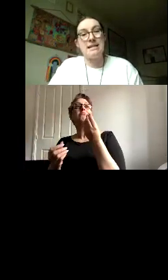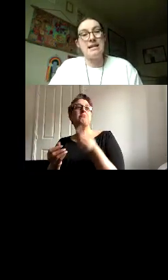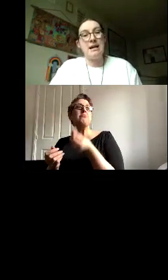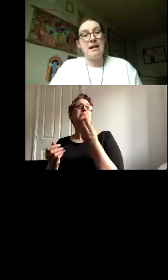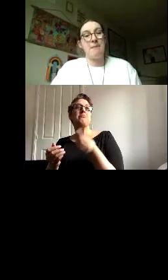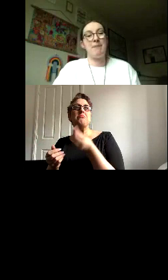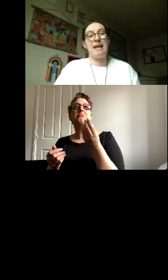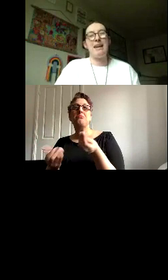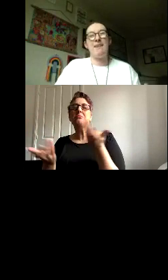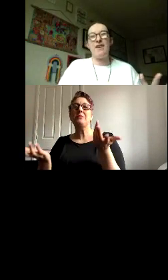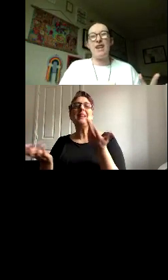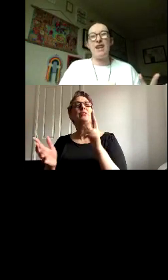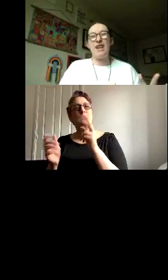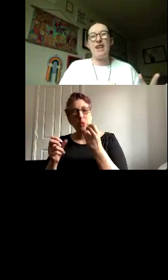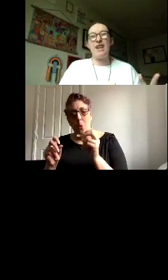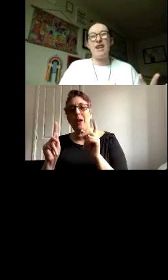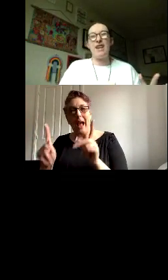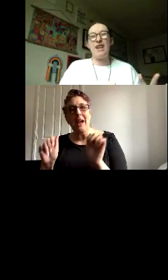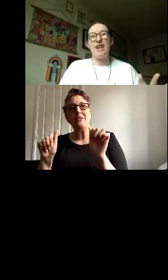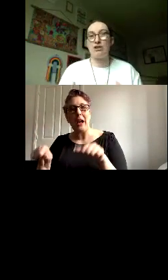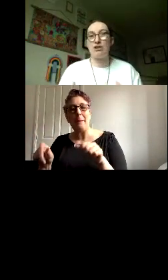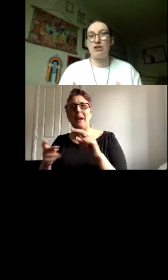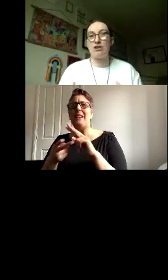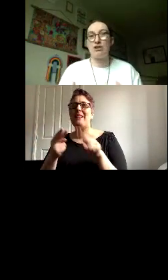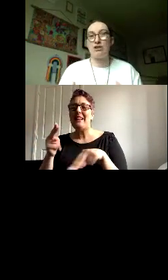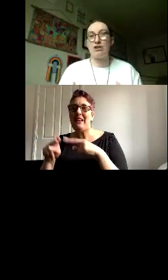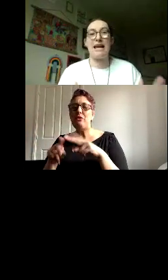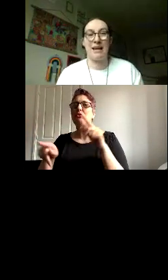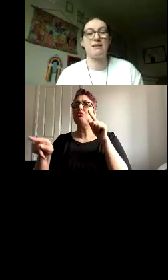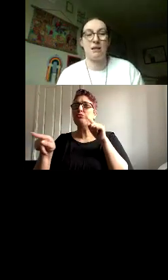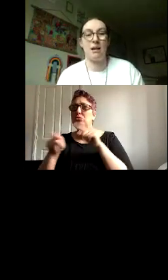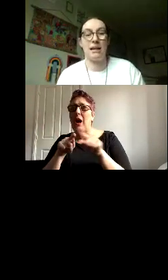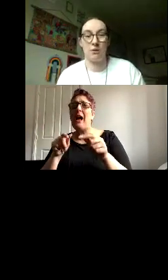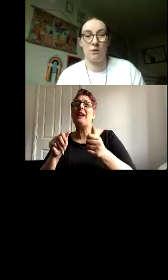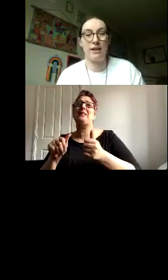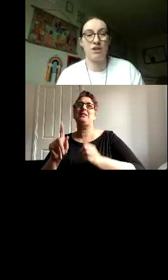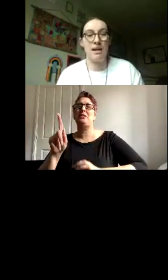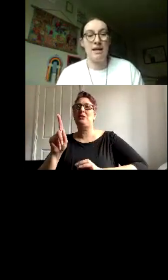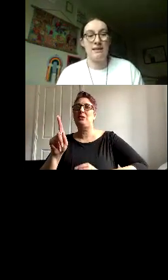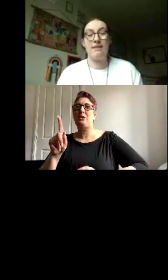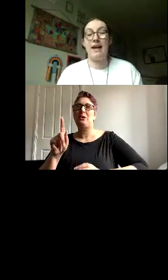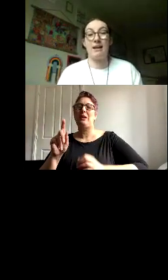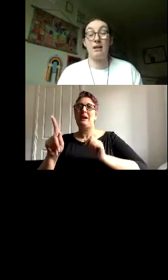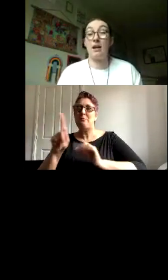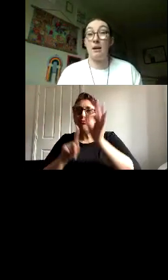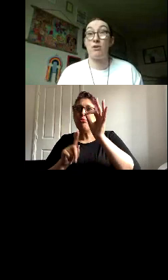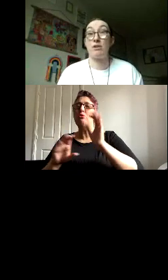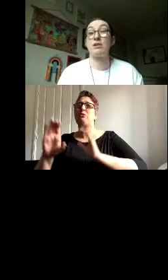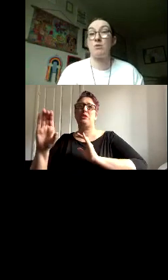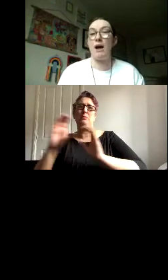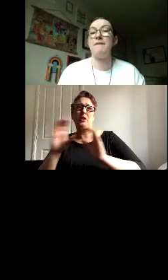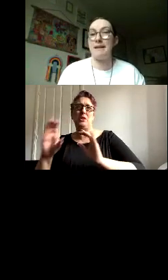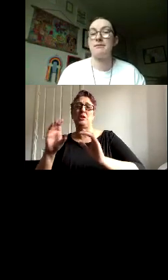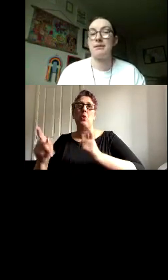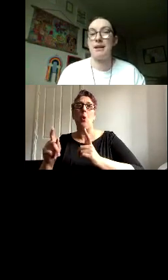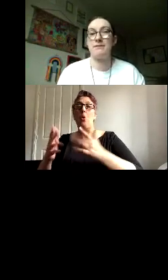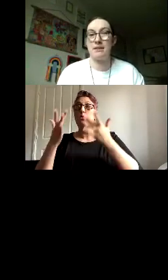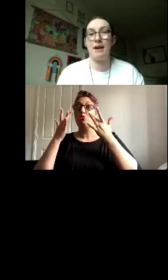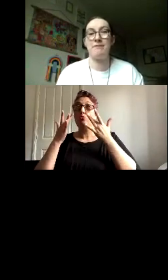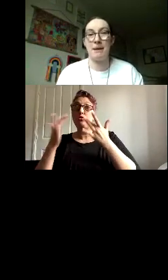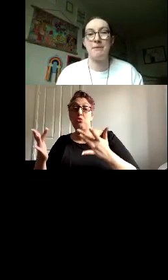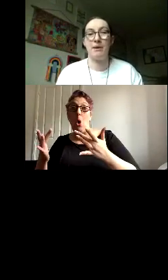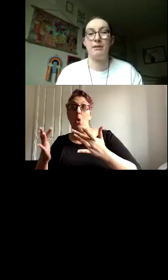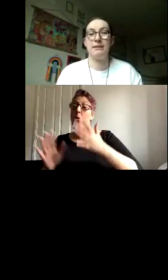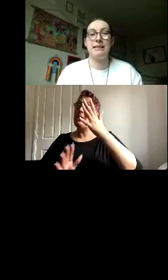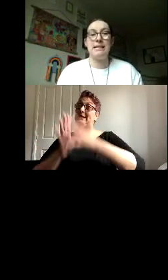okay. But if it's slipping into trying to imitate sign language, that can come across as quite offensive to